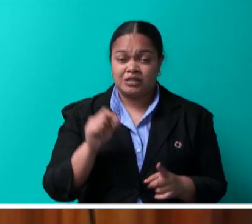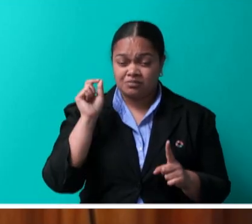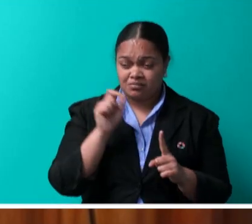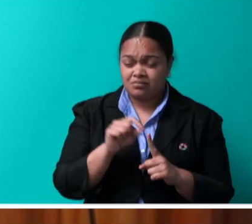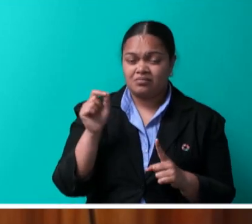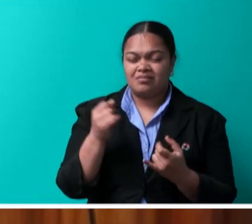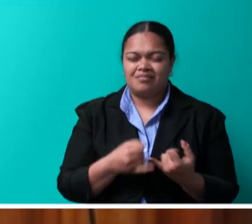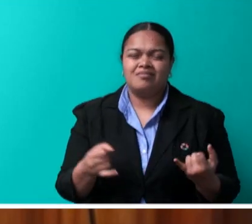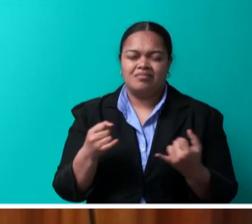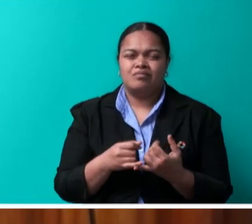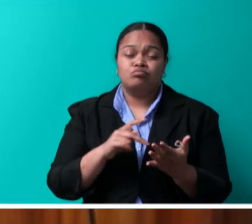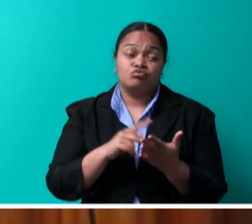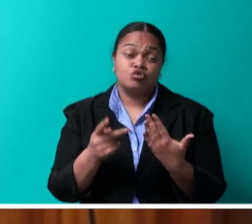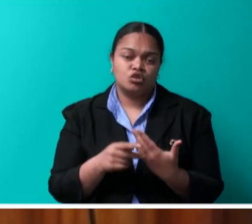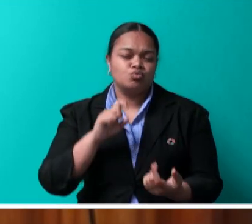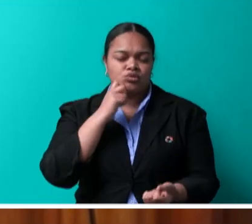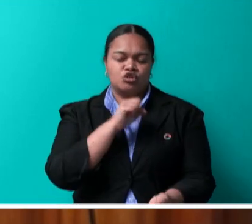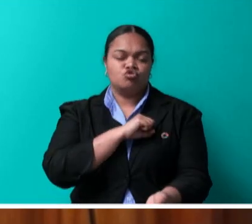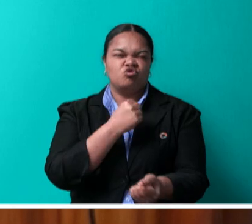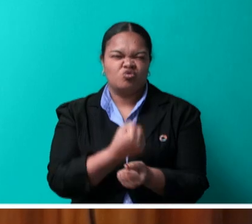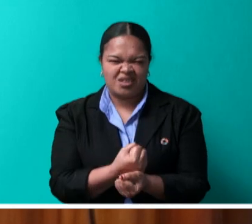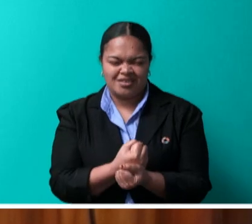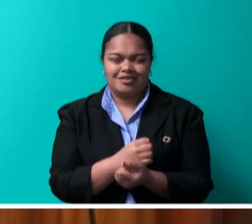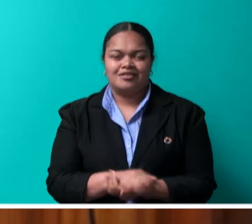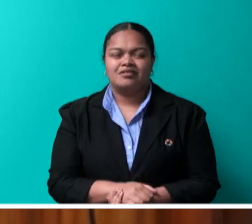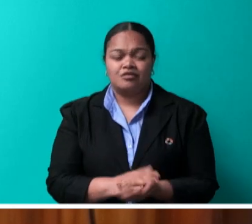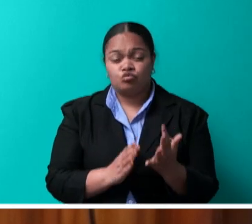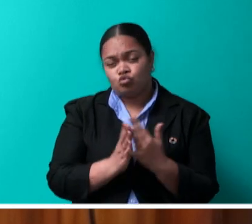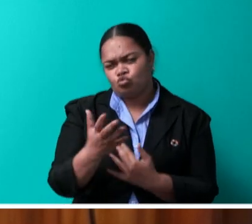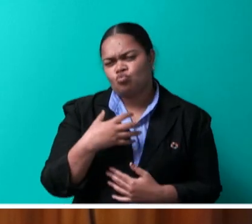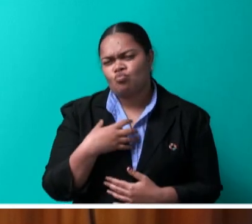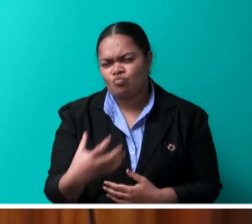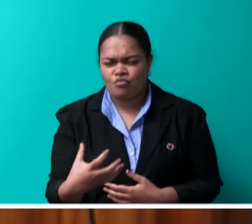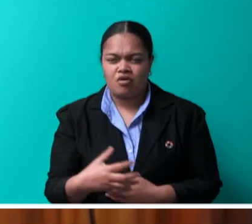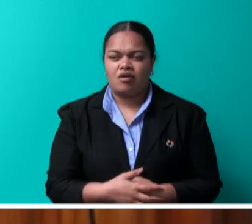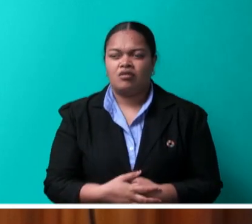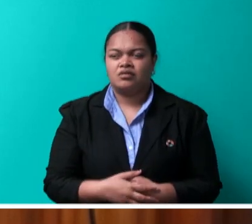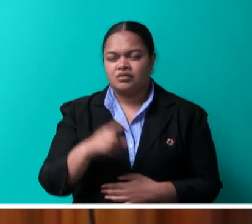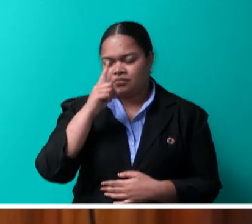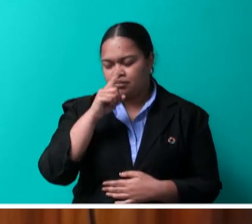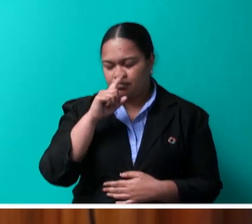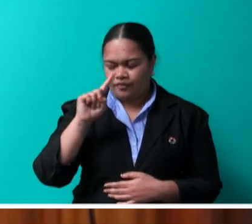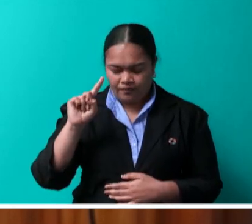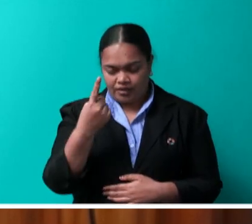Island Transformation Project will strengthen primary healthcare through a more integrated, people-centered